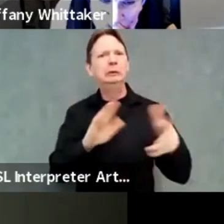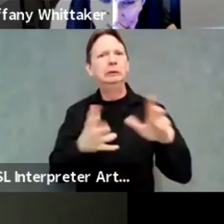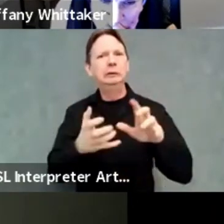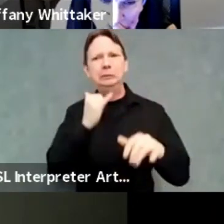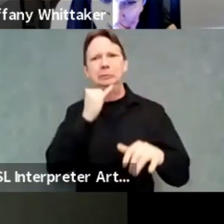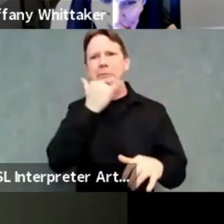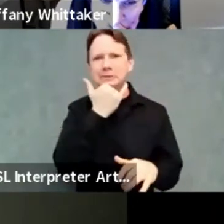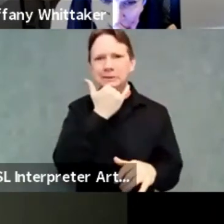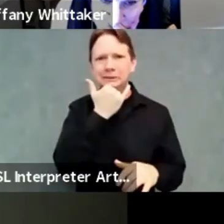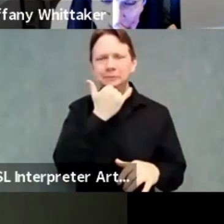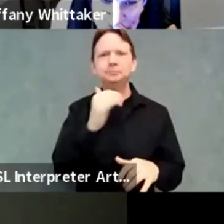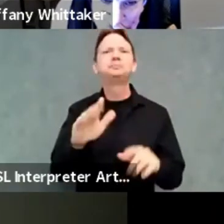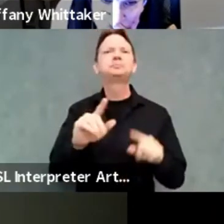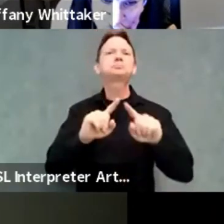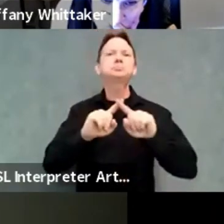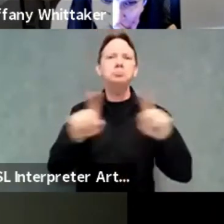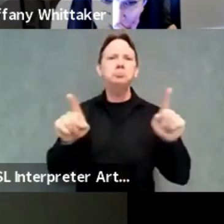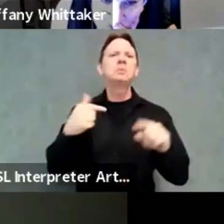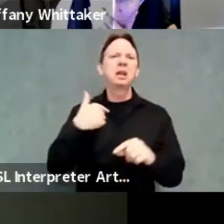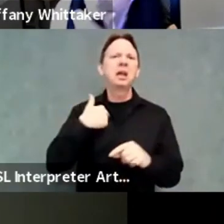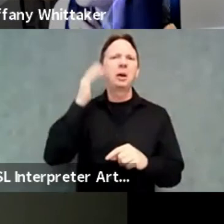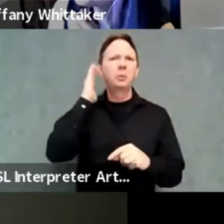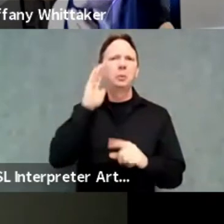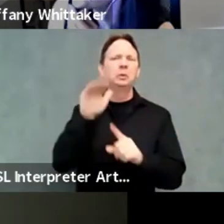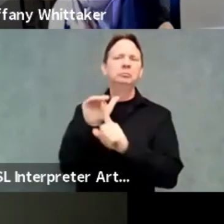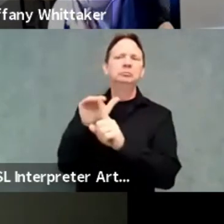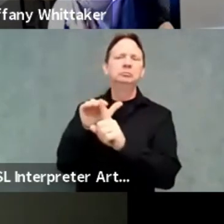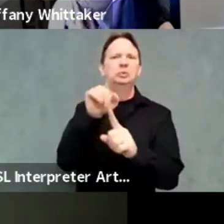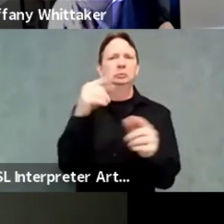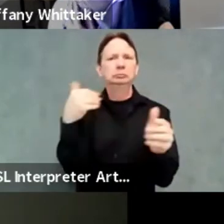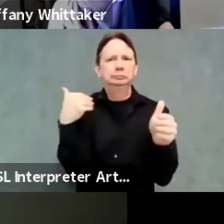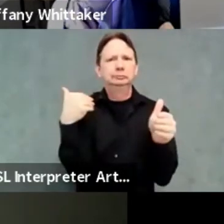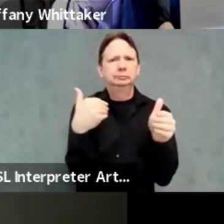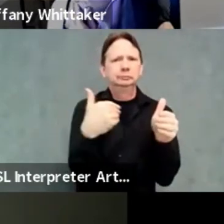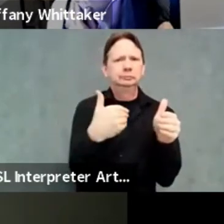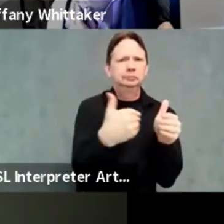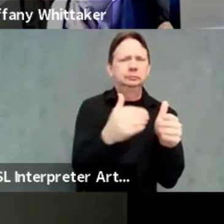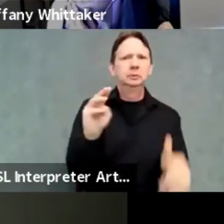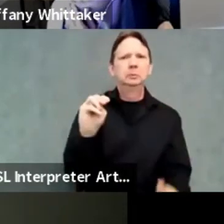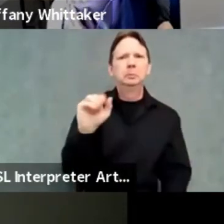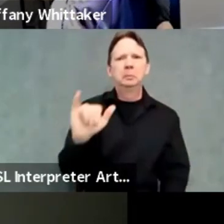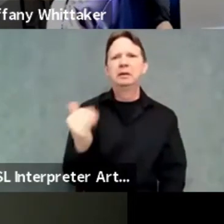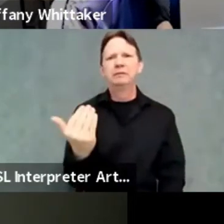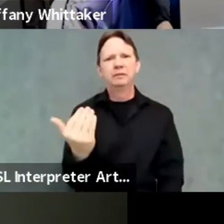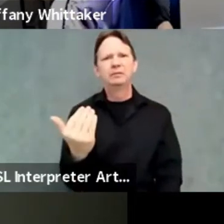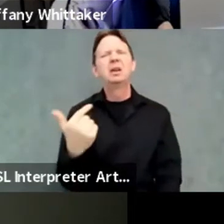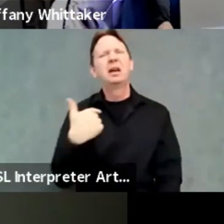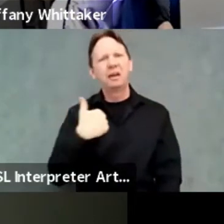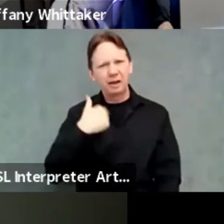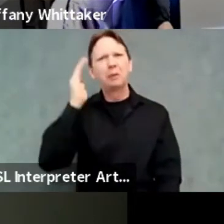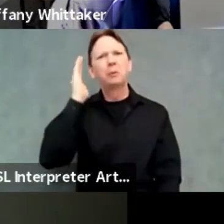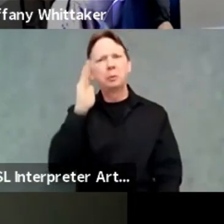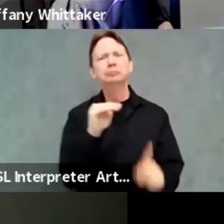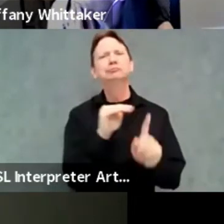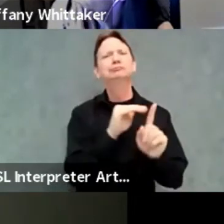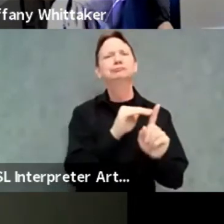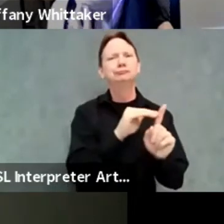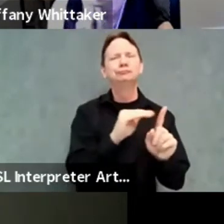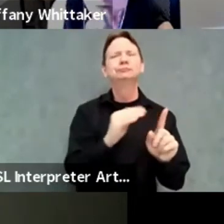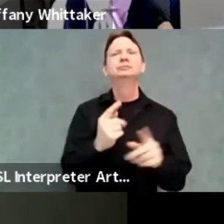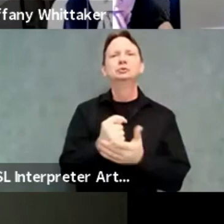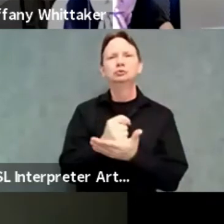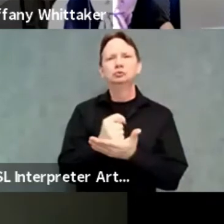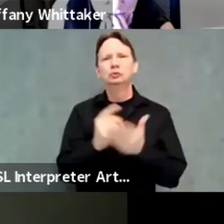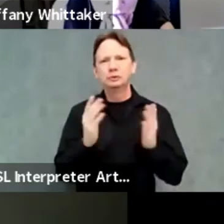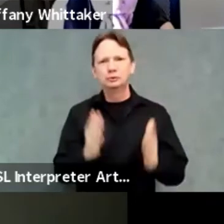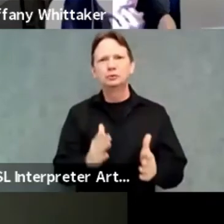15th about what it is that you'll actually be asked to do. It really is not a heavy lift. It's if, as one of the folks here talked